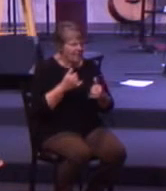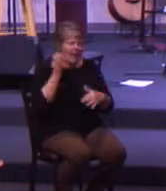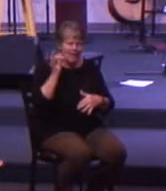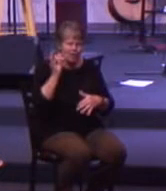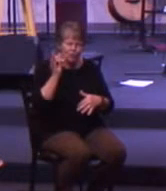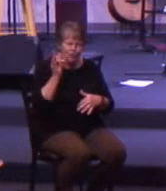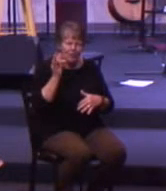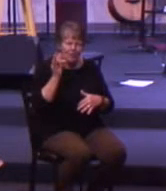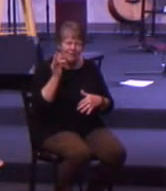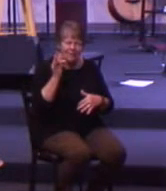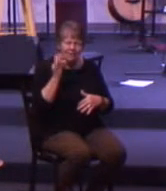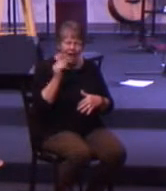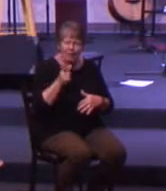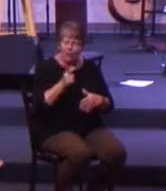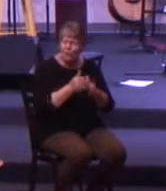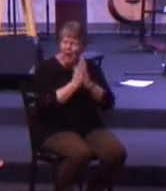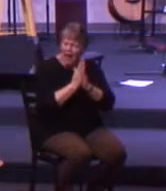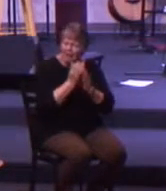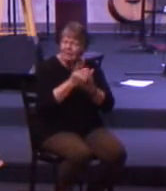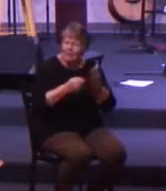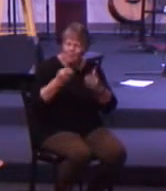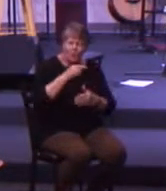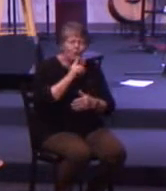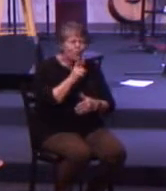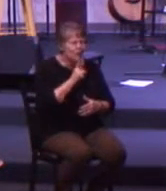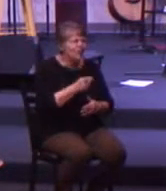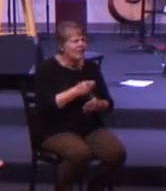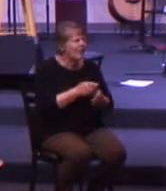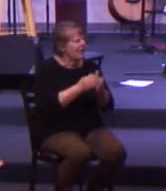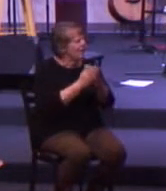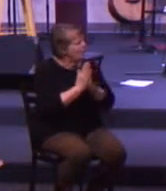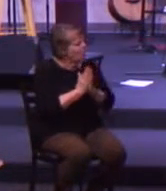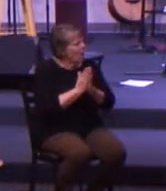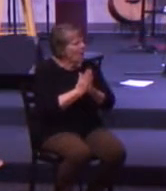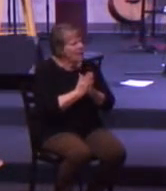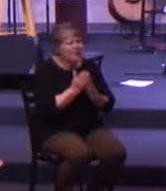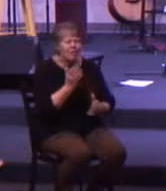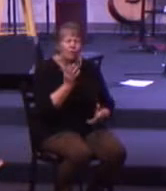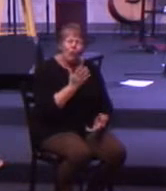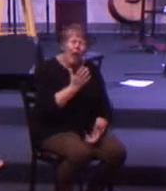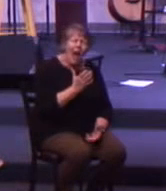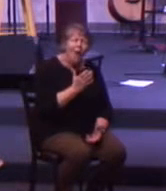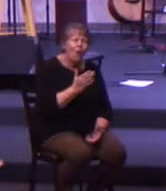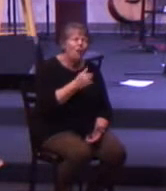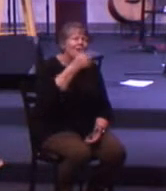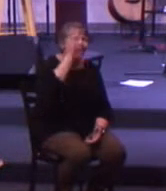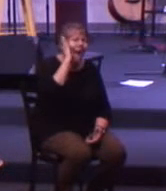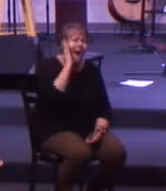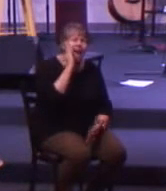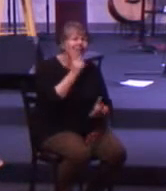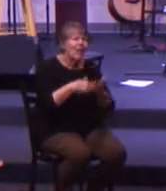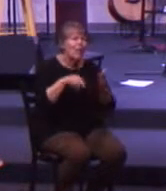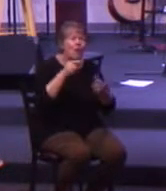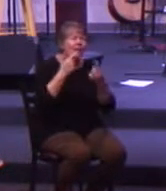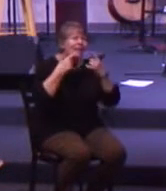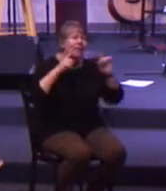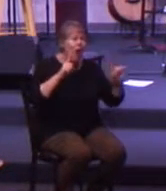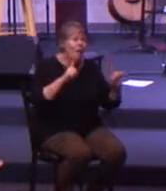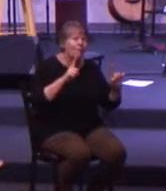head nods. Man, what God did in the Exodus, I think he wants to do in every one of our